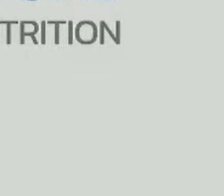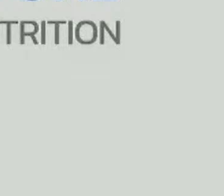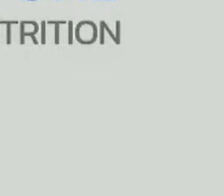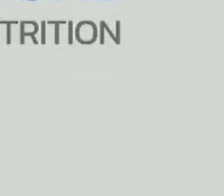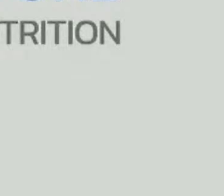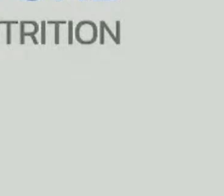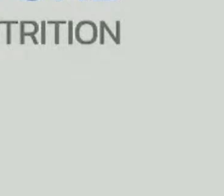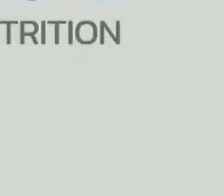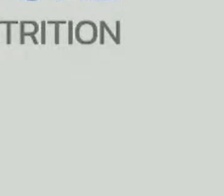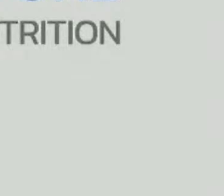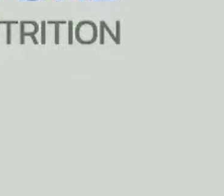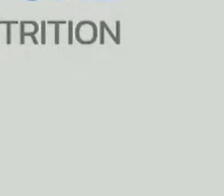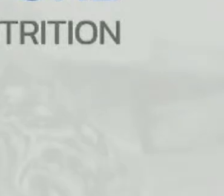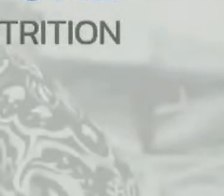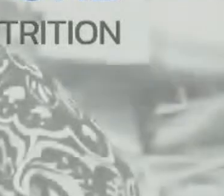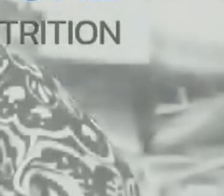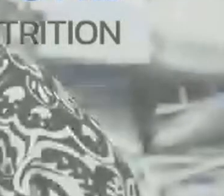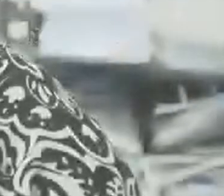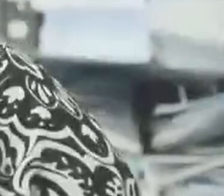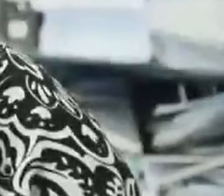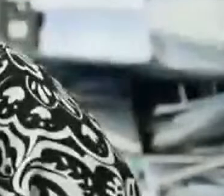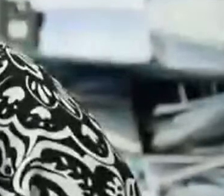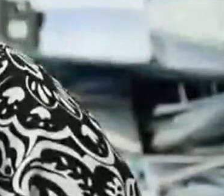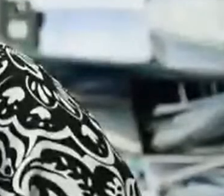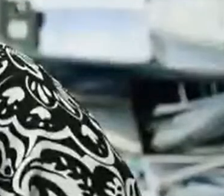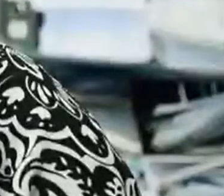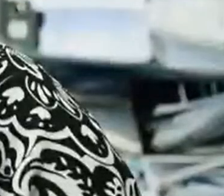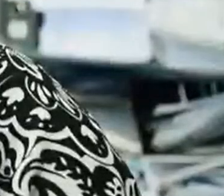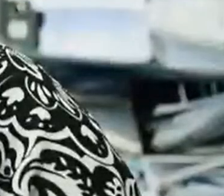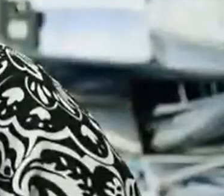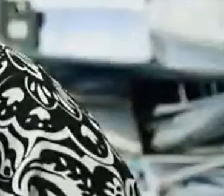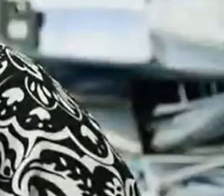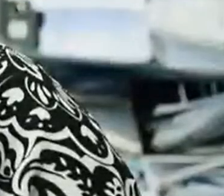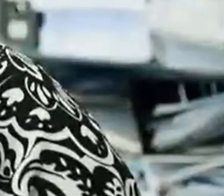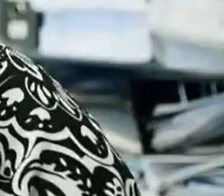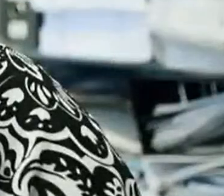Food science ka Setswana hela re ka bua gore